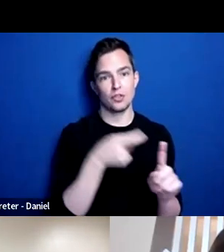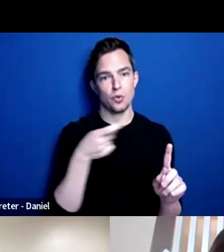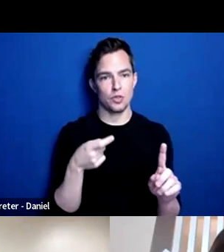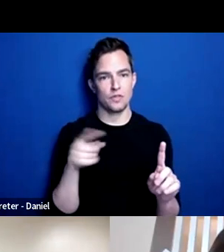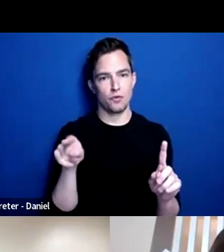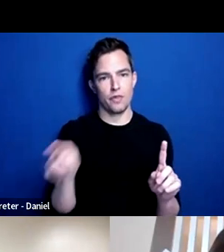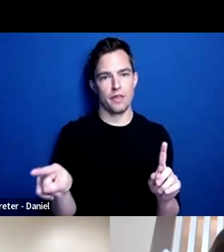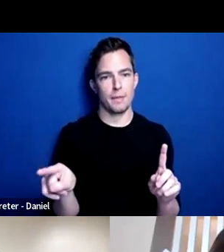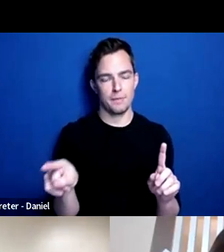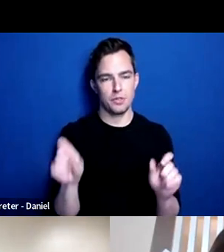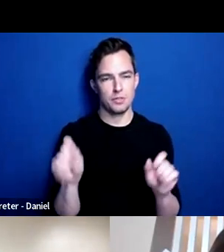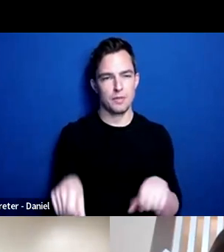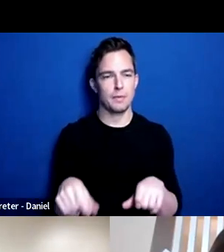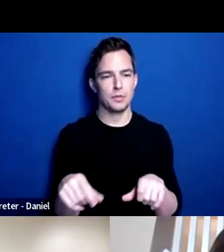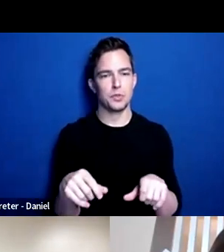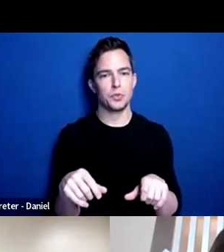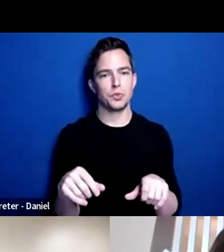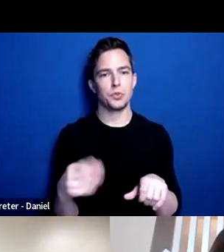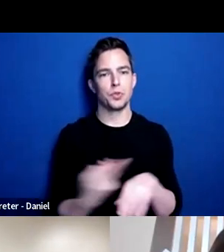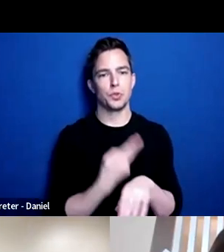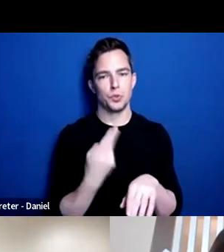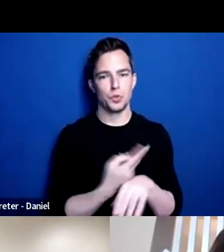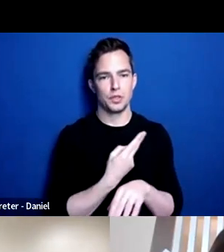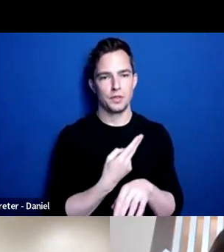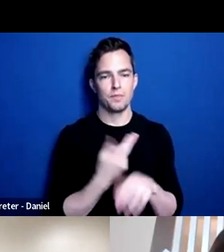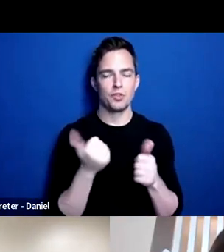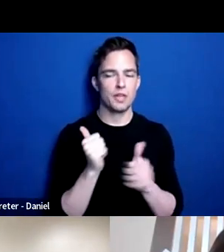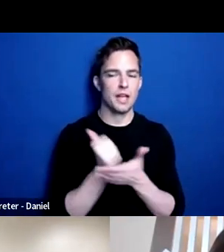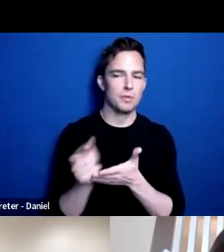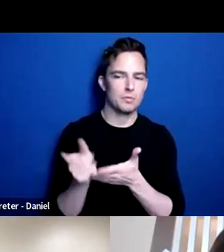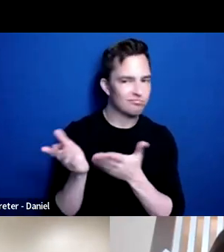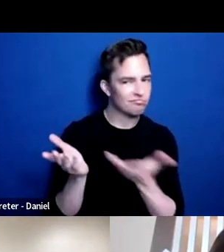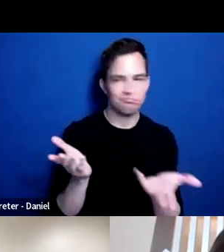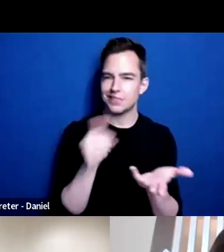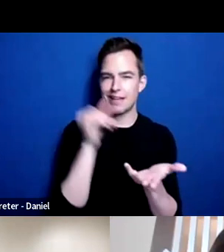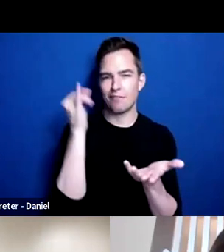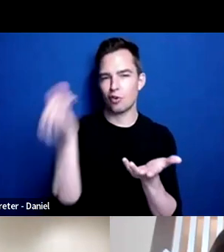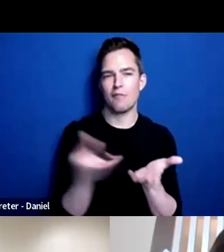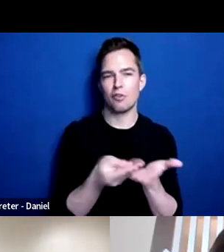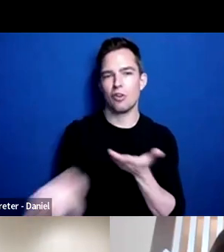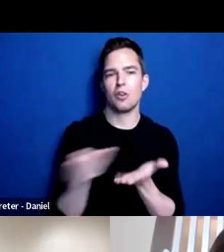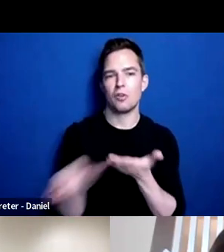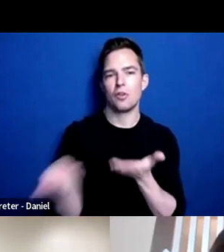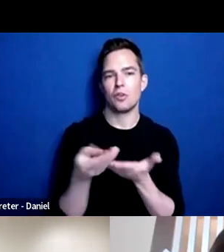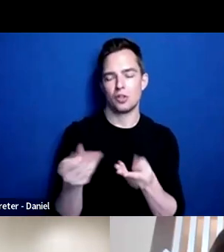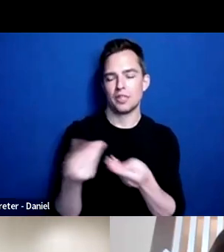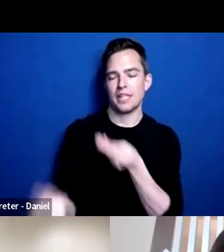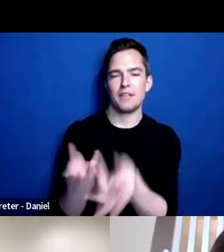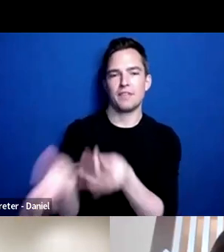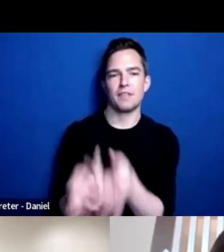them to be able to use, and trying to get them to understand that it's not a forever thing, you know what I